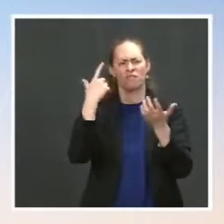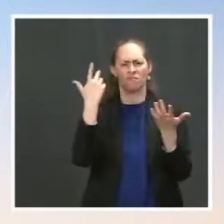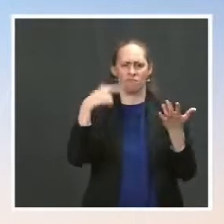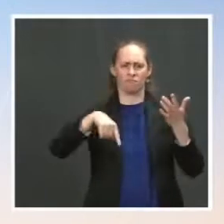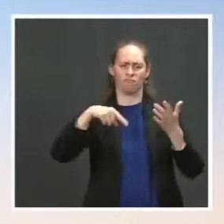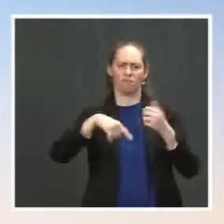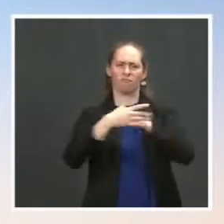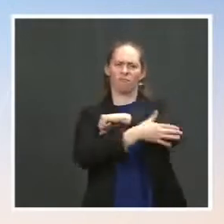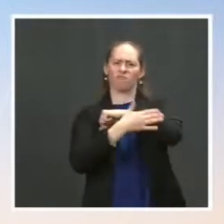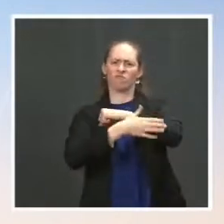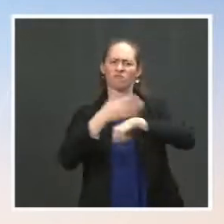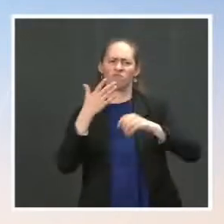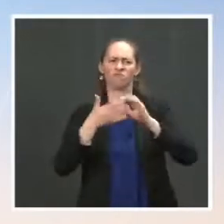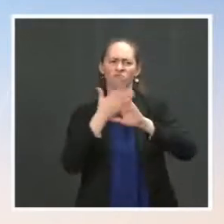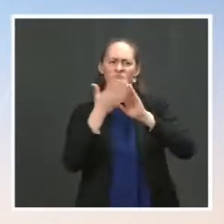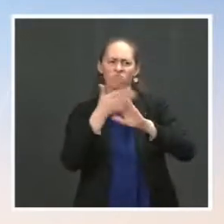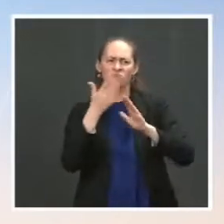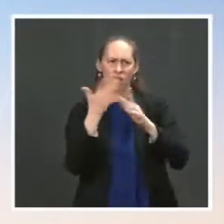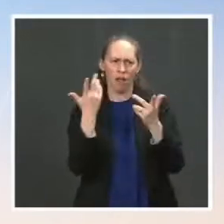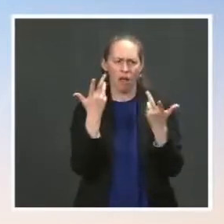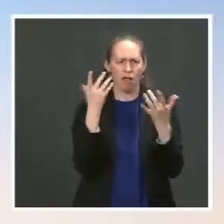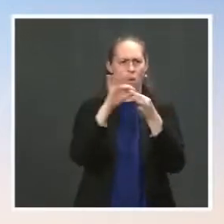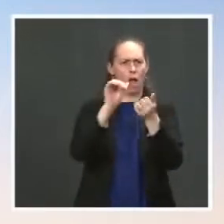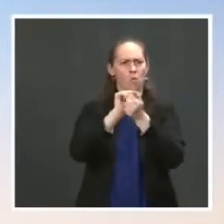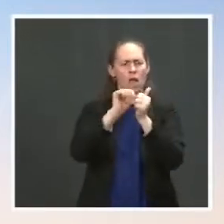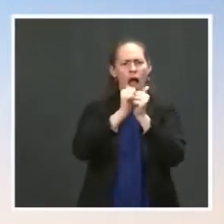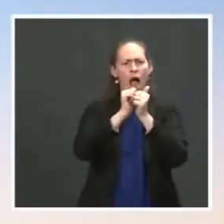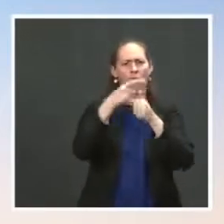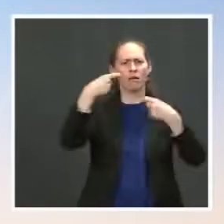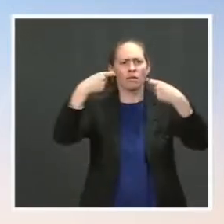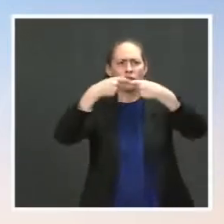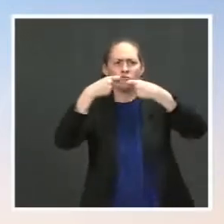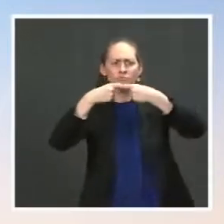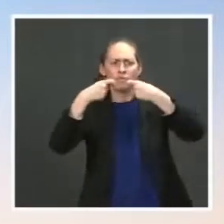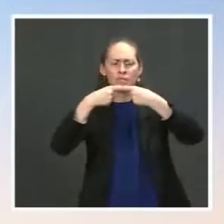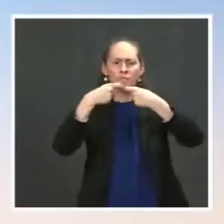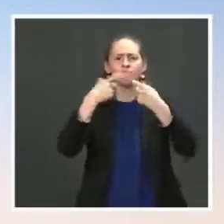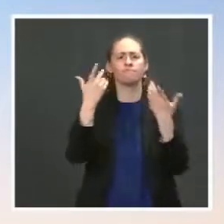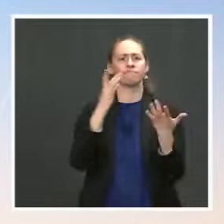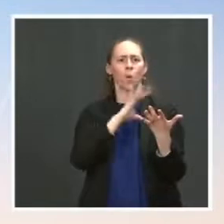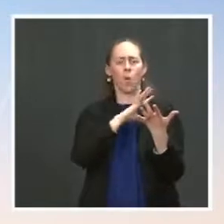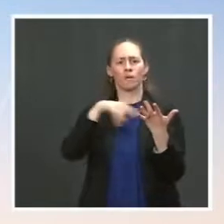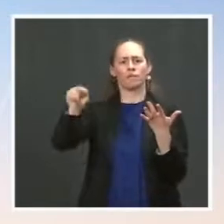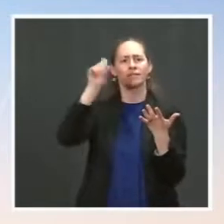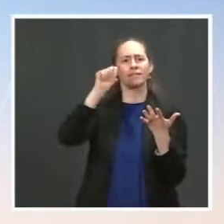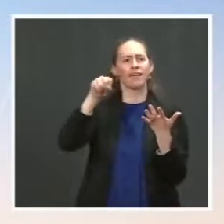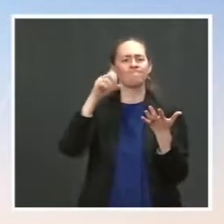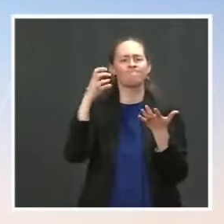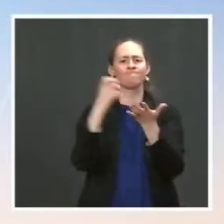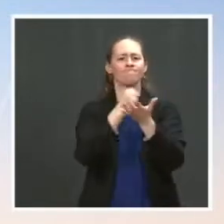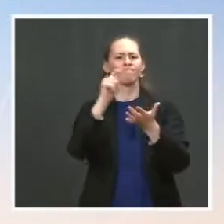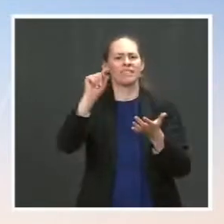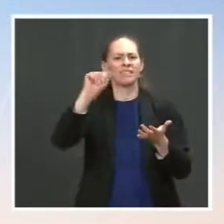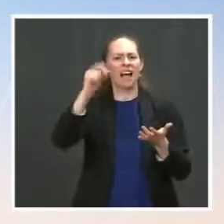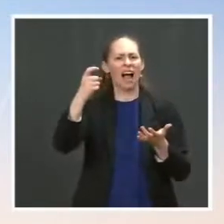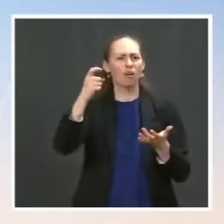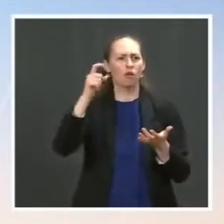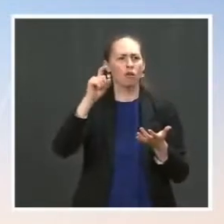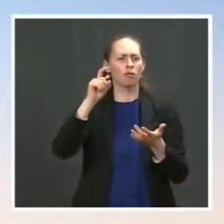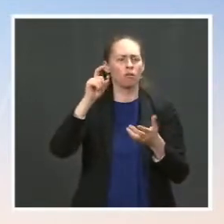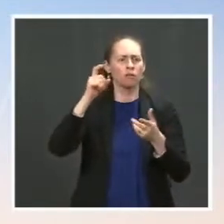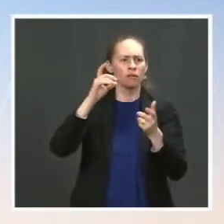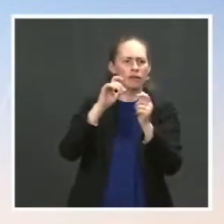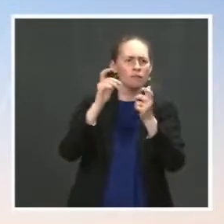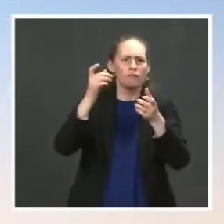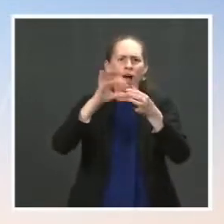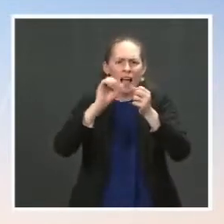clean energy tax credits. Treasury released a summary recently with a few more details on this, but I'm just wondering if you